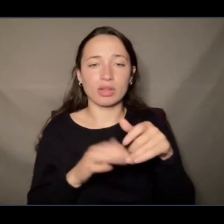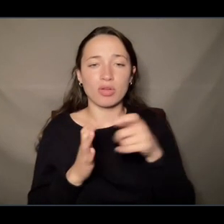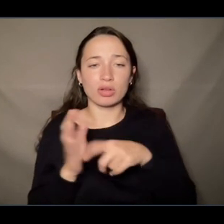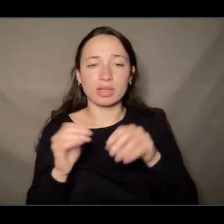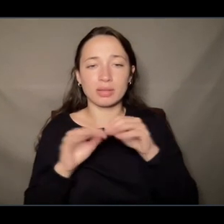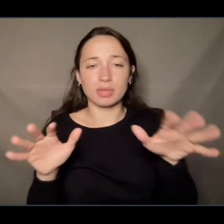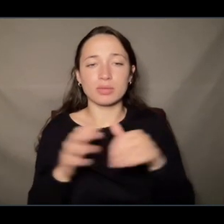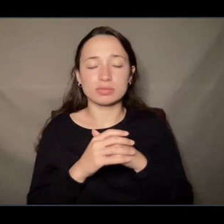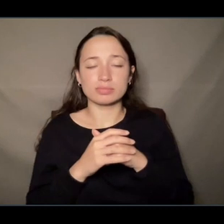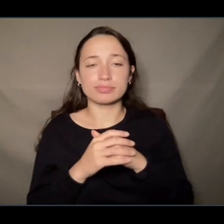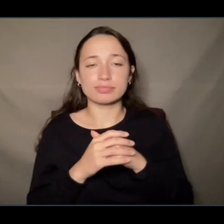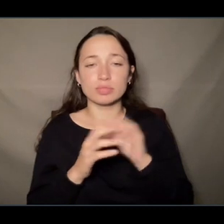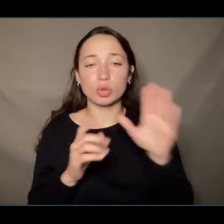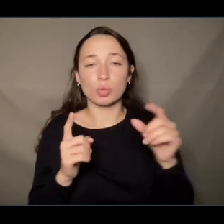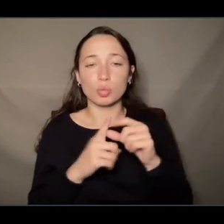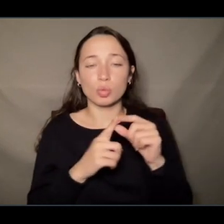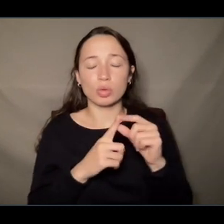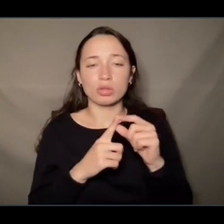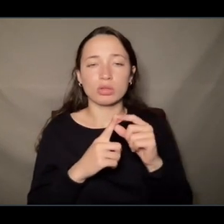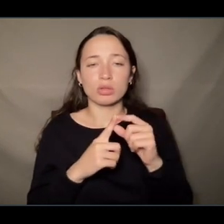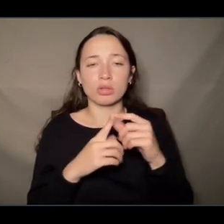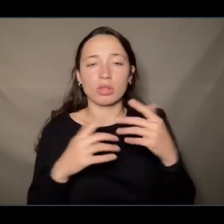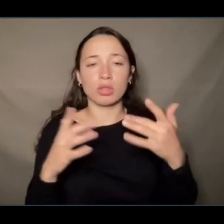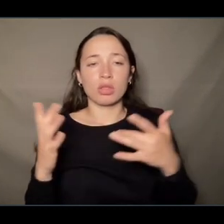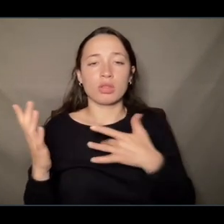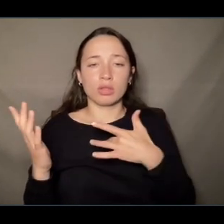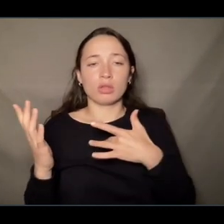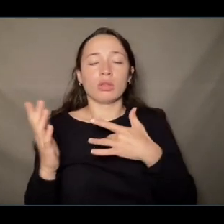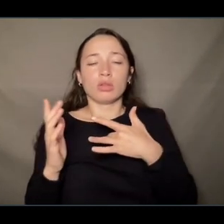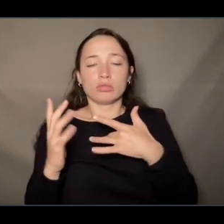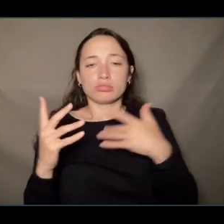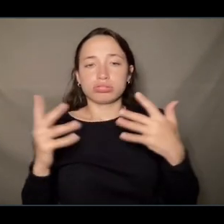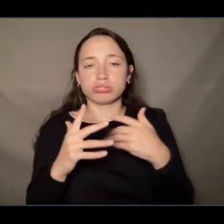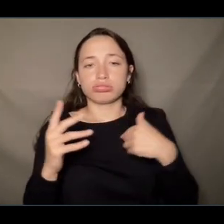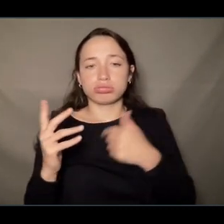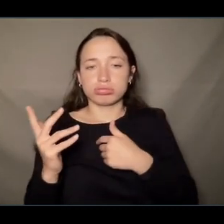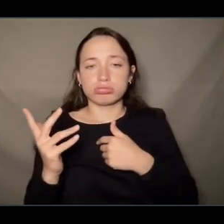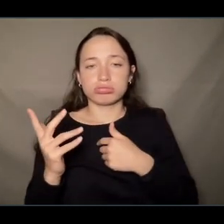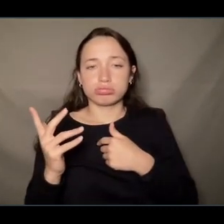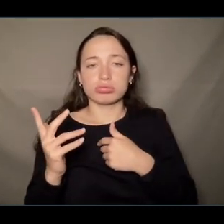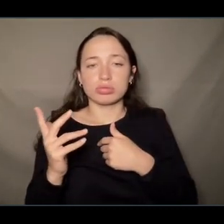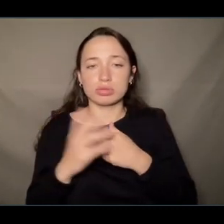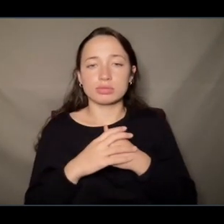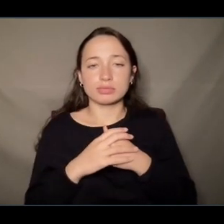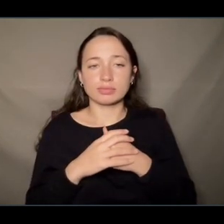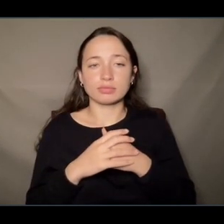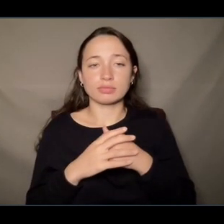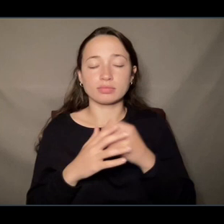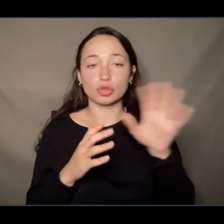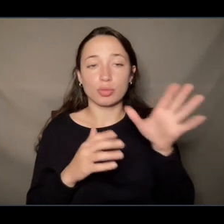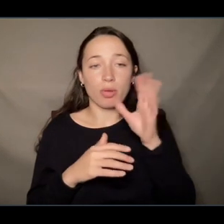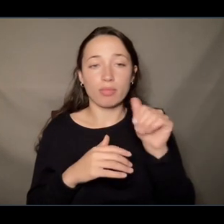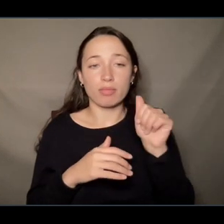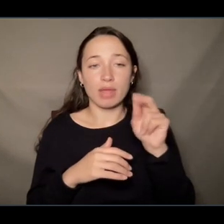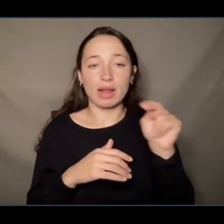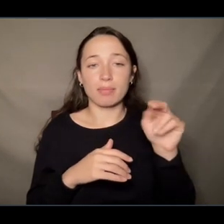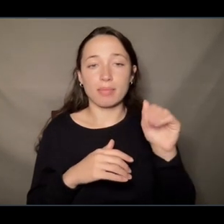3-4 months after that article came out, and her words just haunted us. Mm-hmm. And her mom,